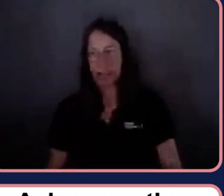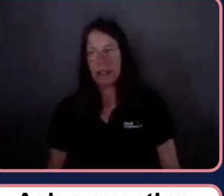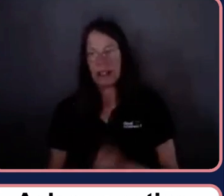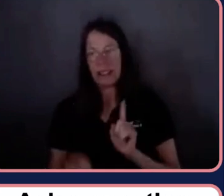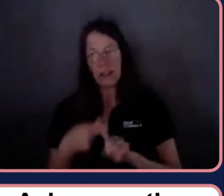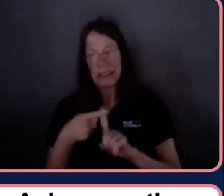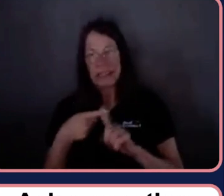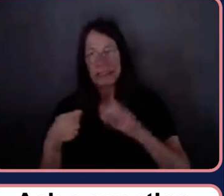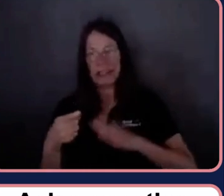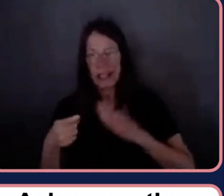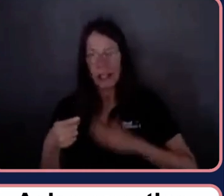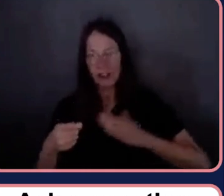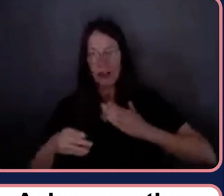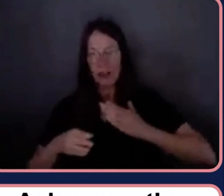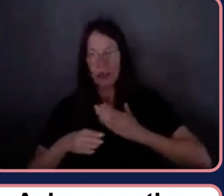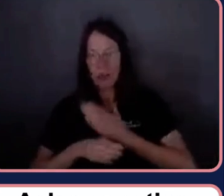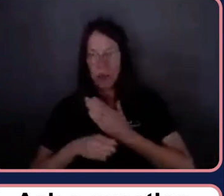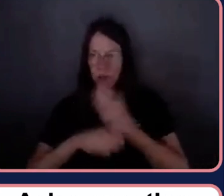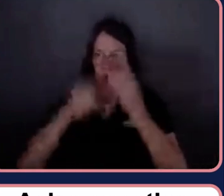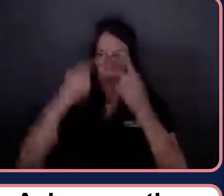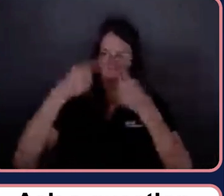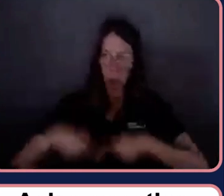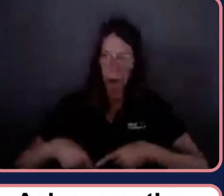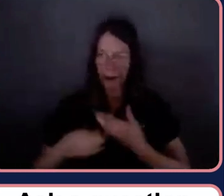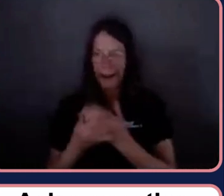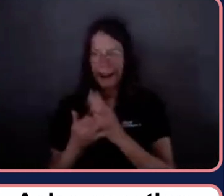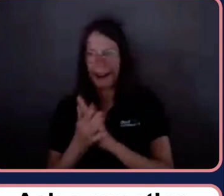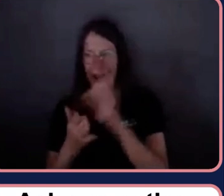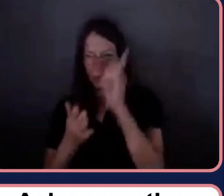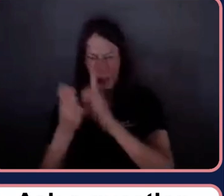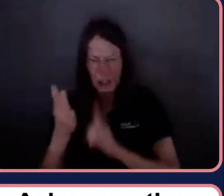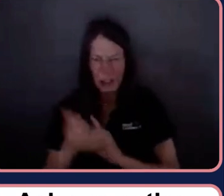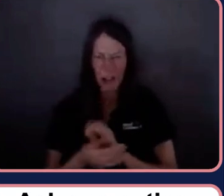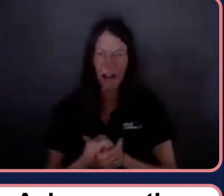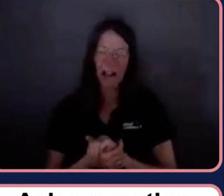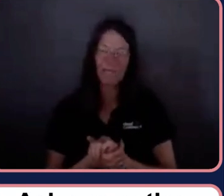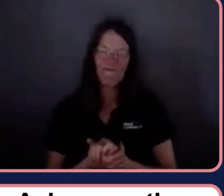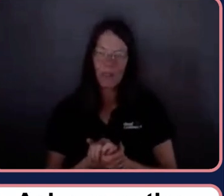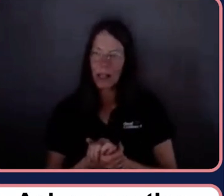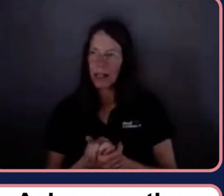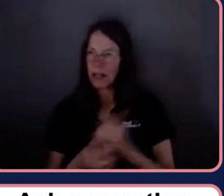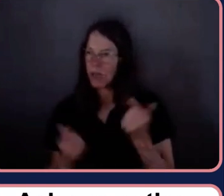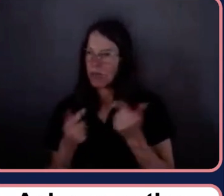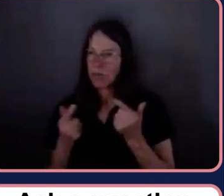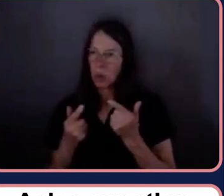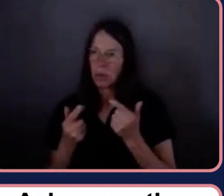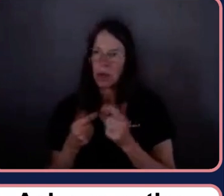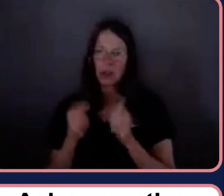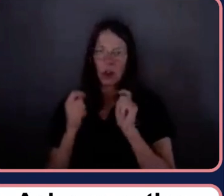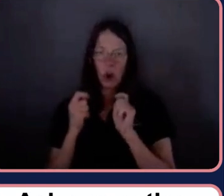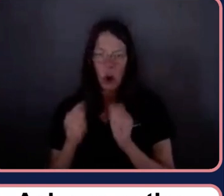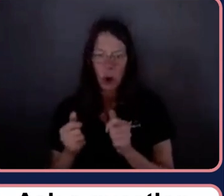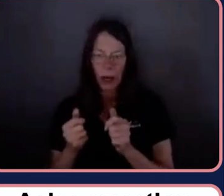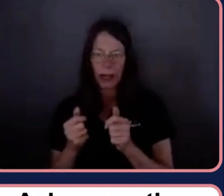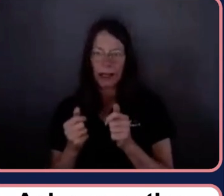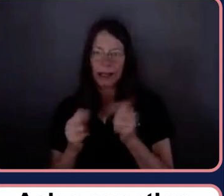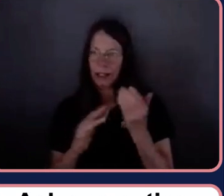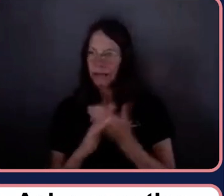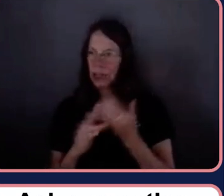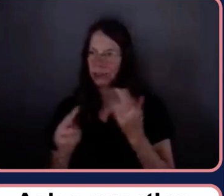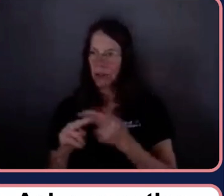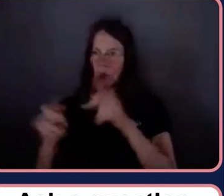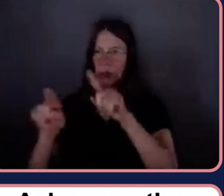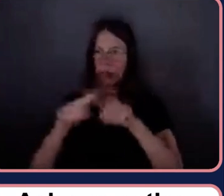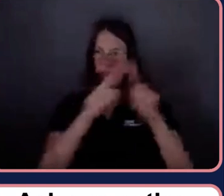around how that will be designed and to what extent the early intervention pathway would apply to different groups, as